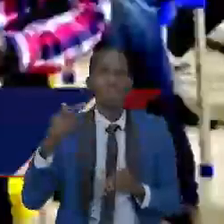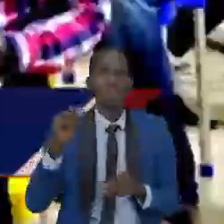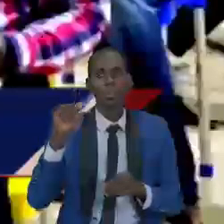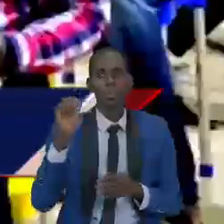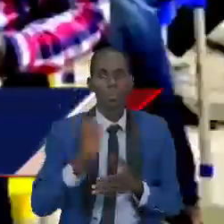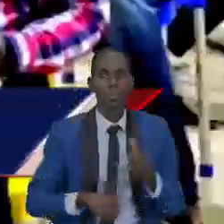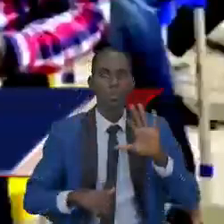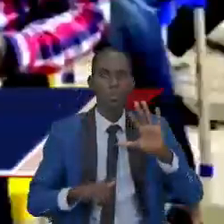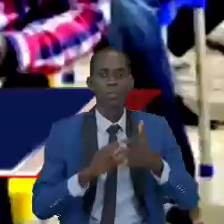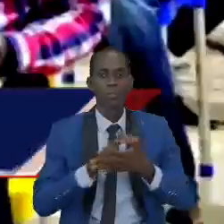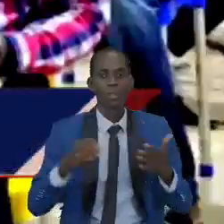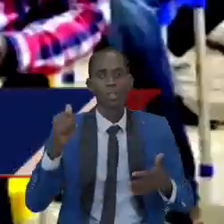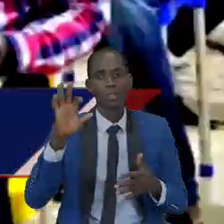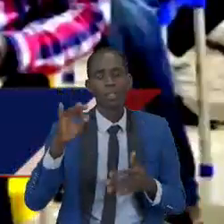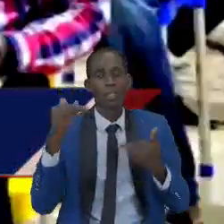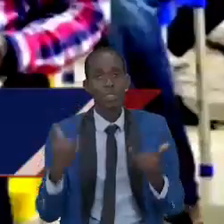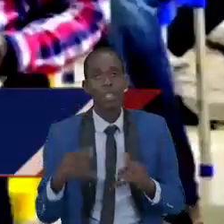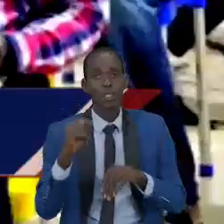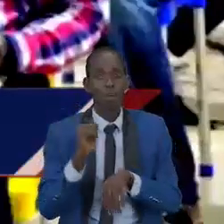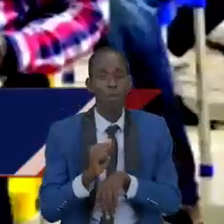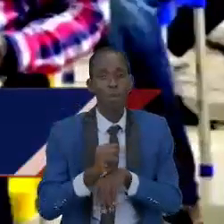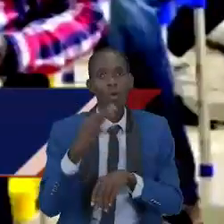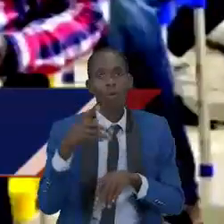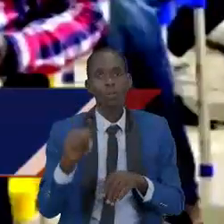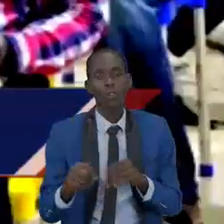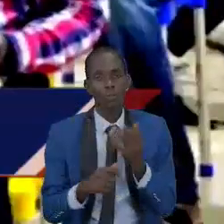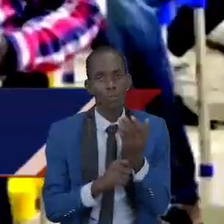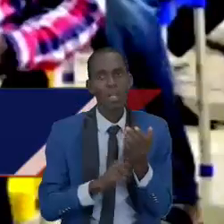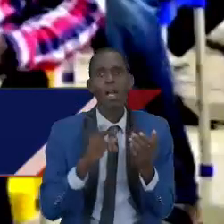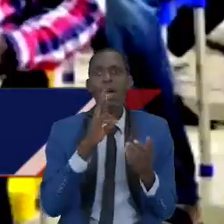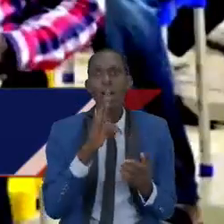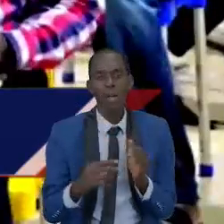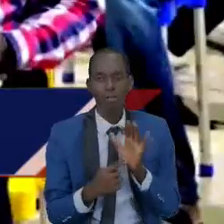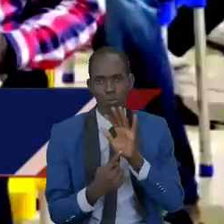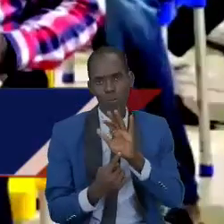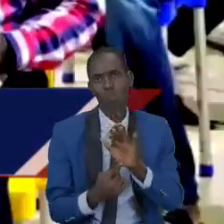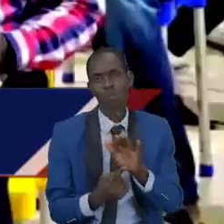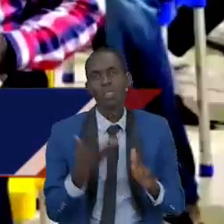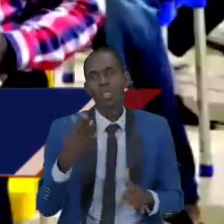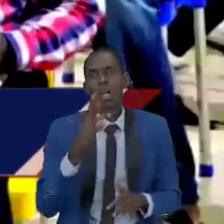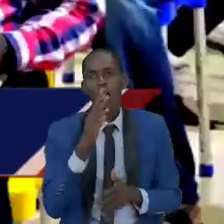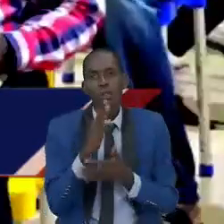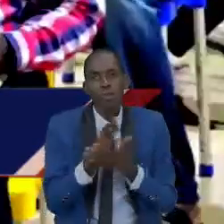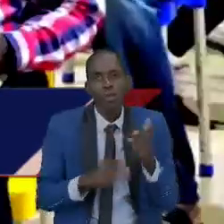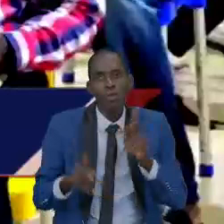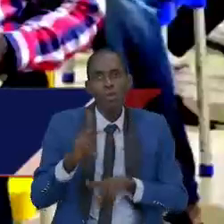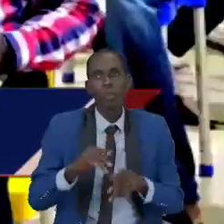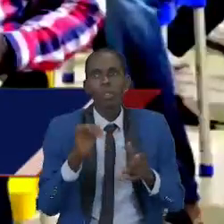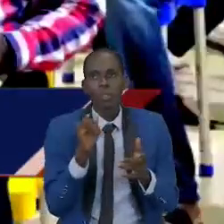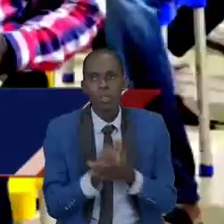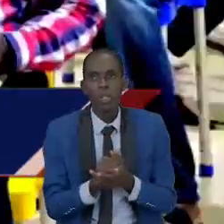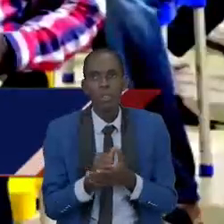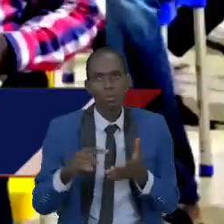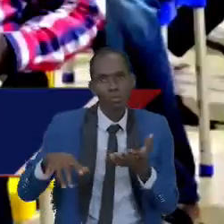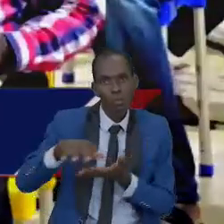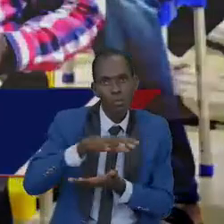19. Now the works of the flesh are manifest. Now, there are those who confuse the works